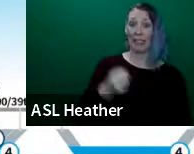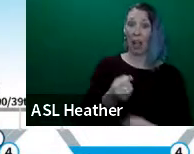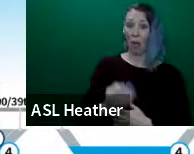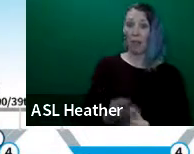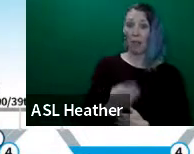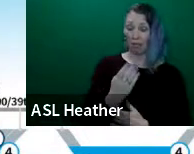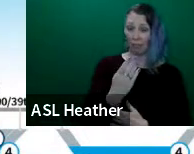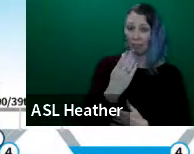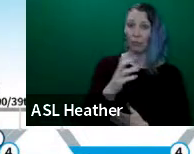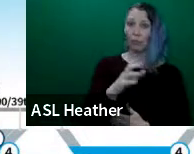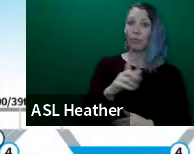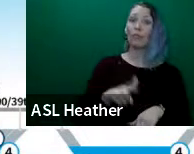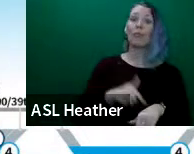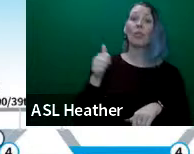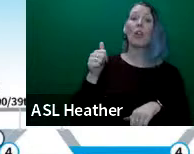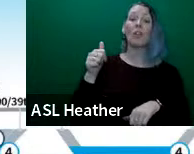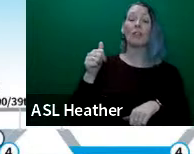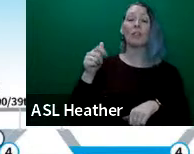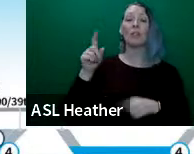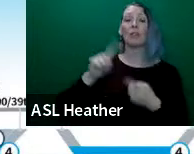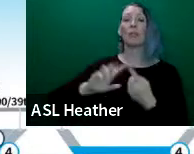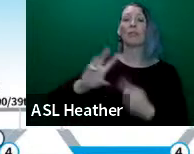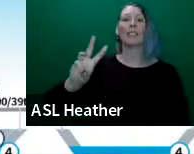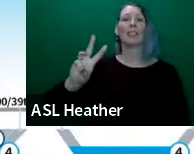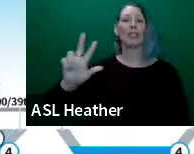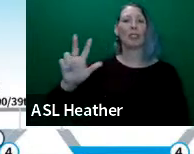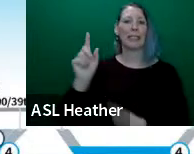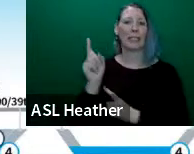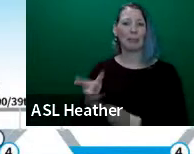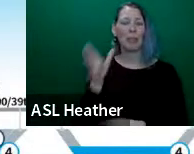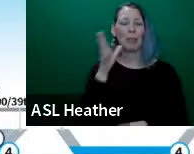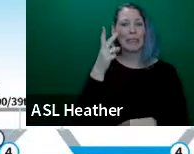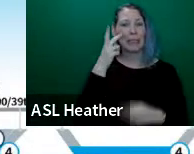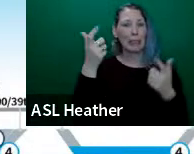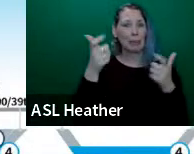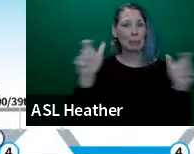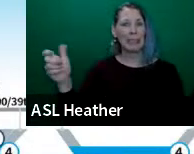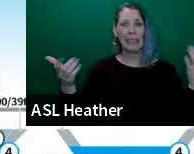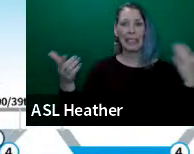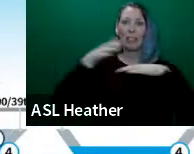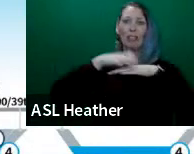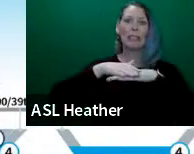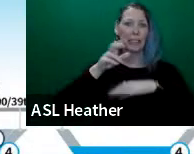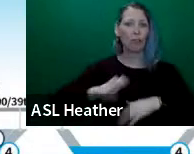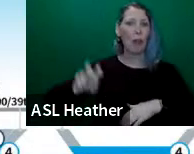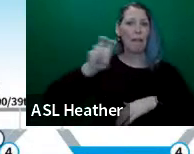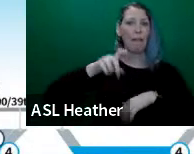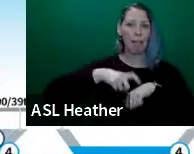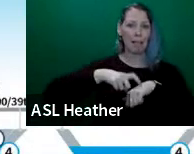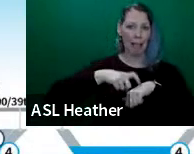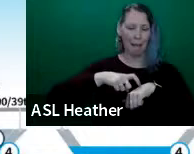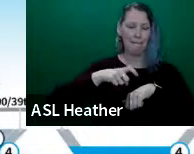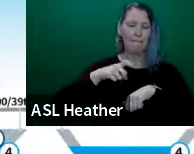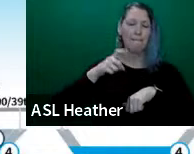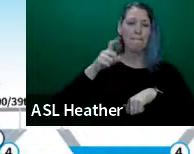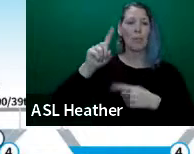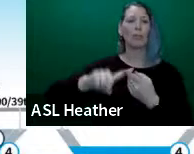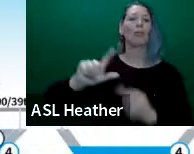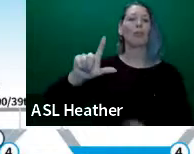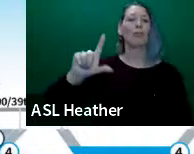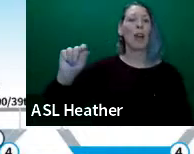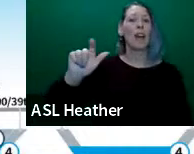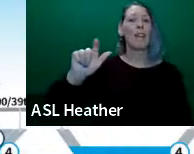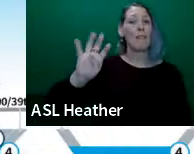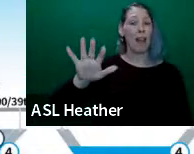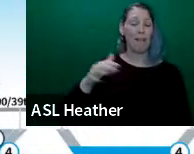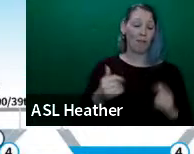longer travel time out to 63 minutes. You can see a large increase in travel time out to 2045. Again, that's